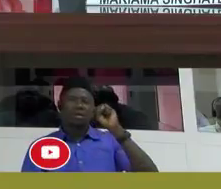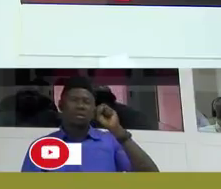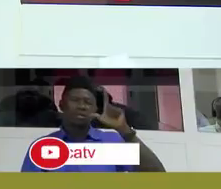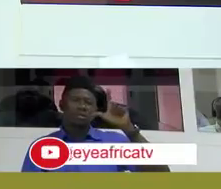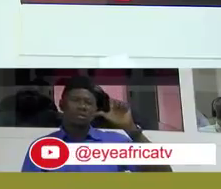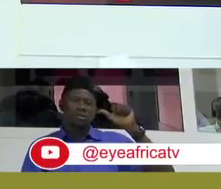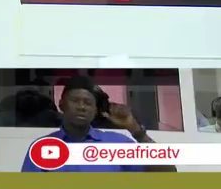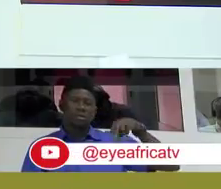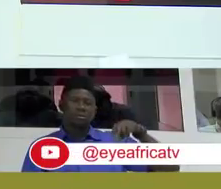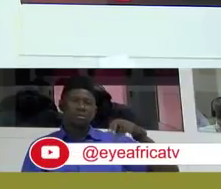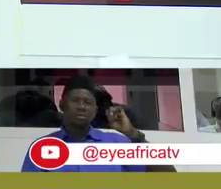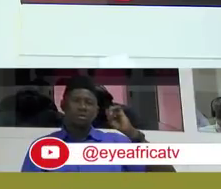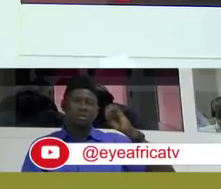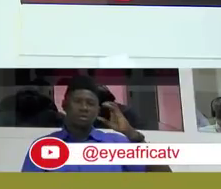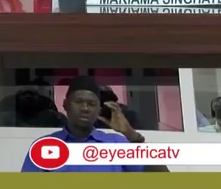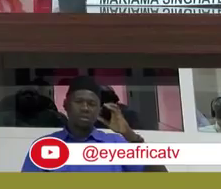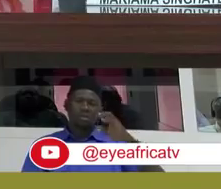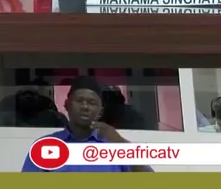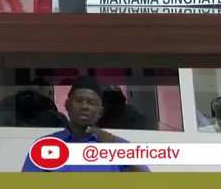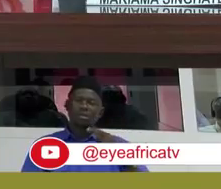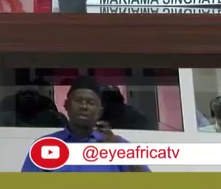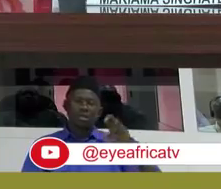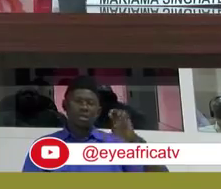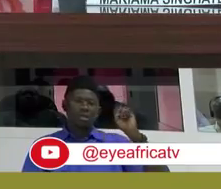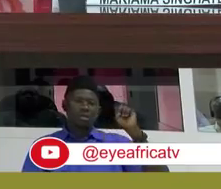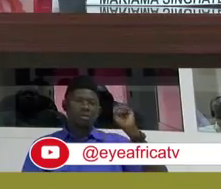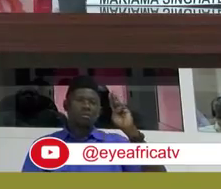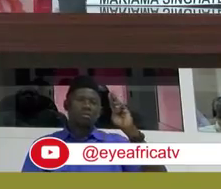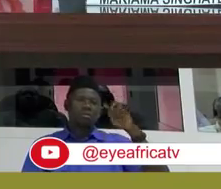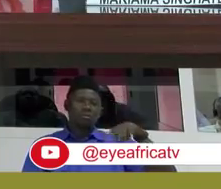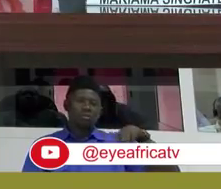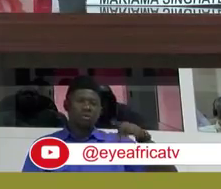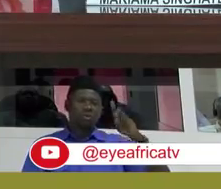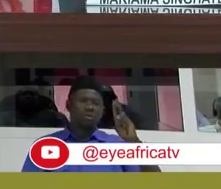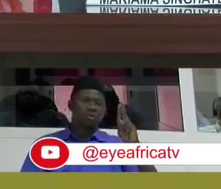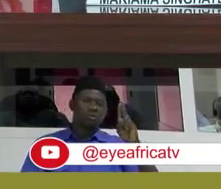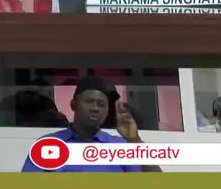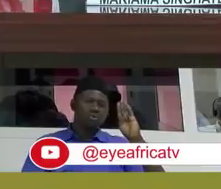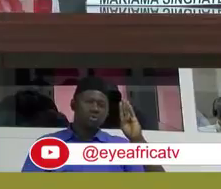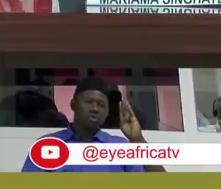So in a sense, you're telling us that